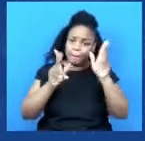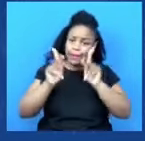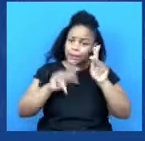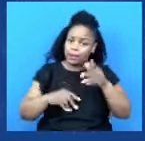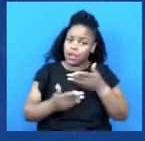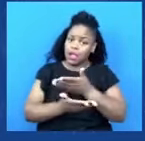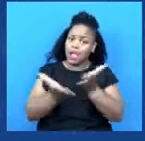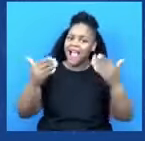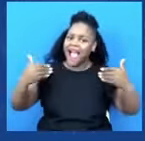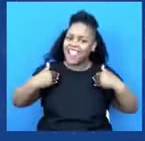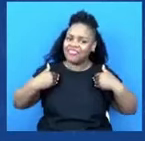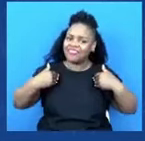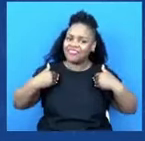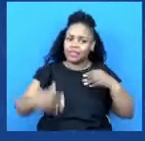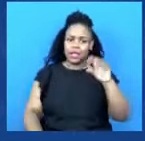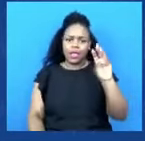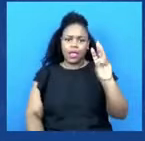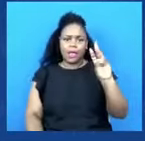costs